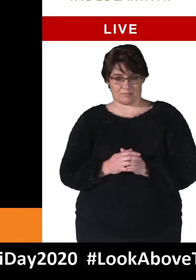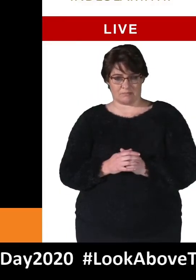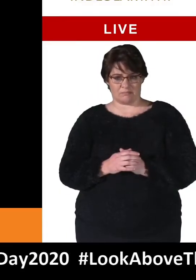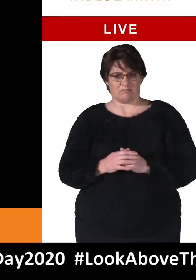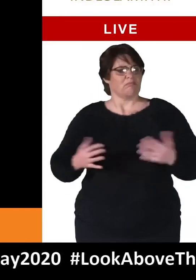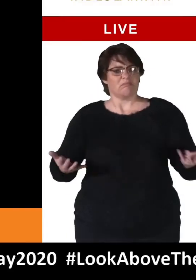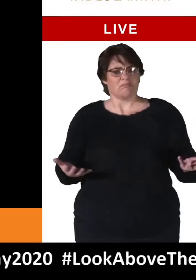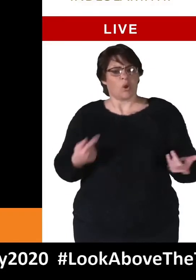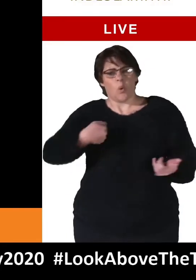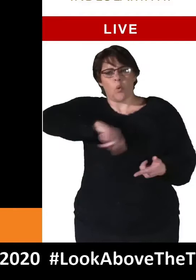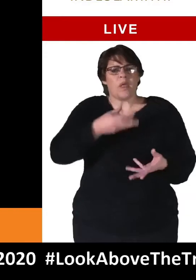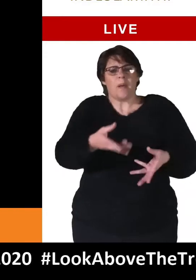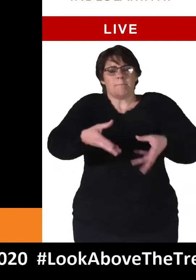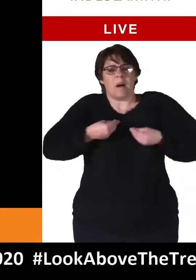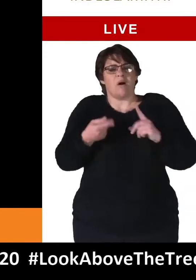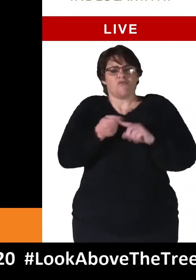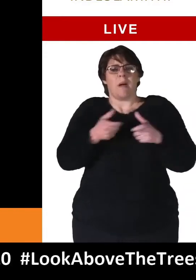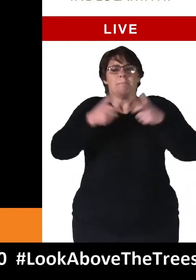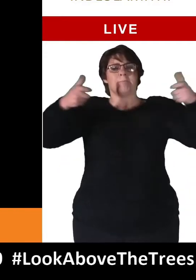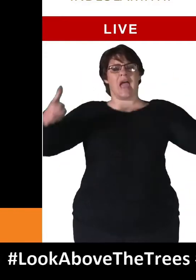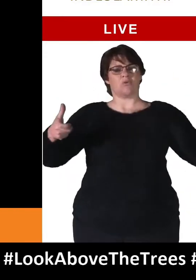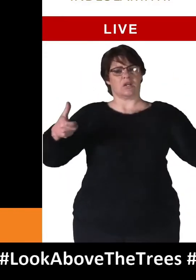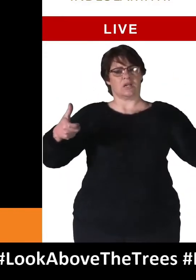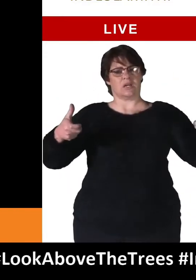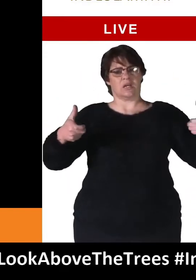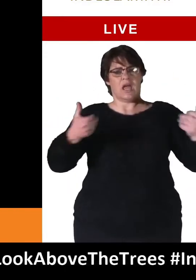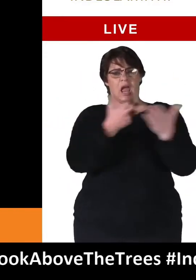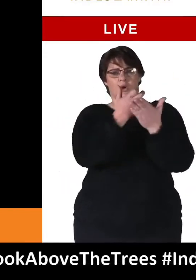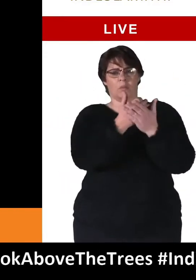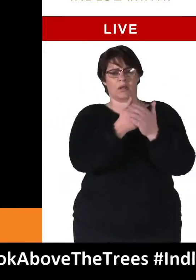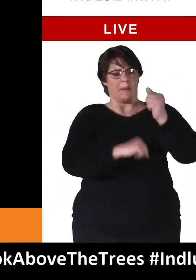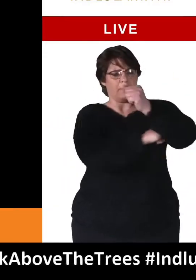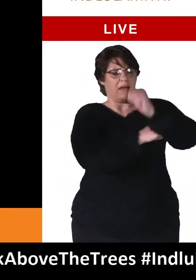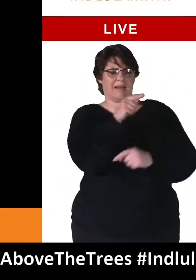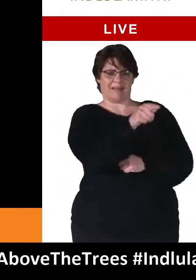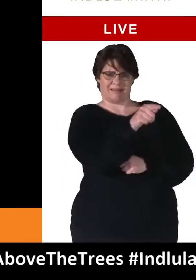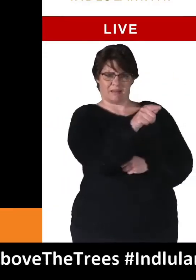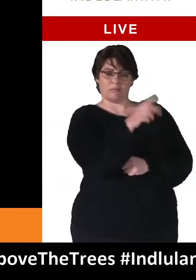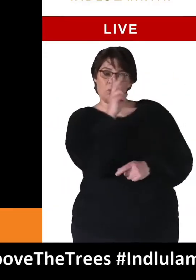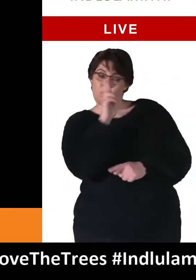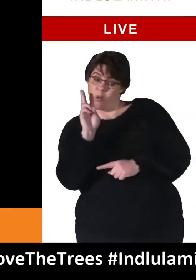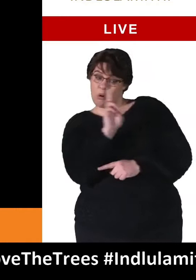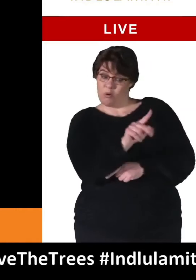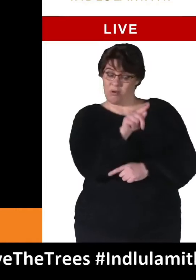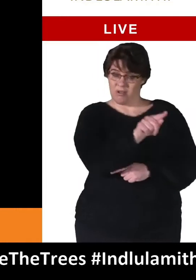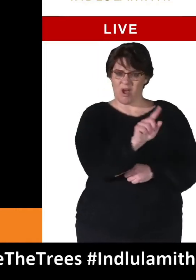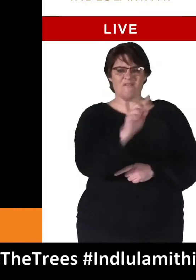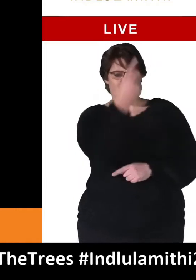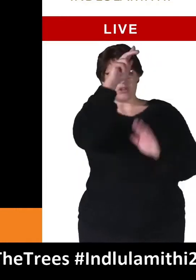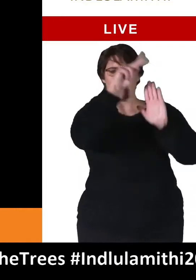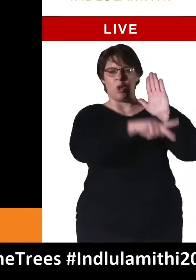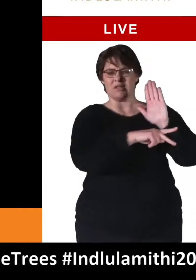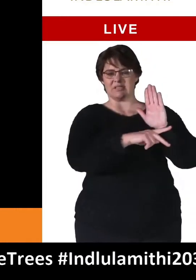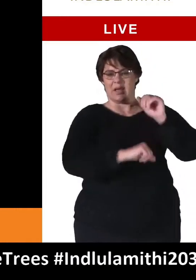What then do we get from the macroeconomic policy reform pillar? We look at this macroeconomic first